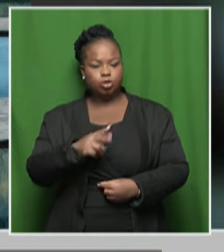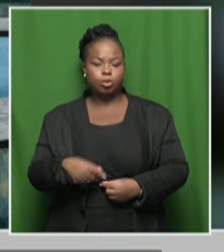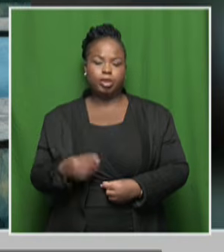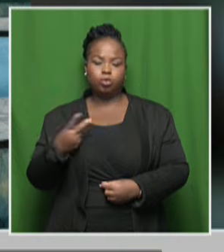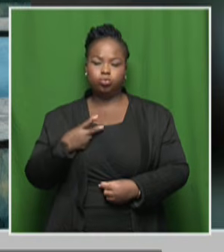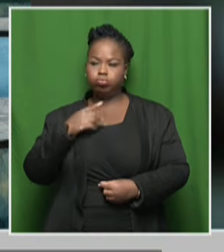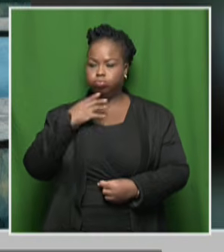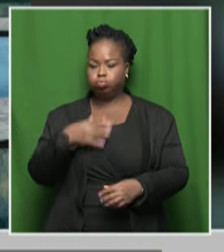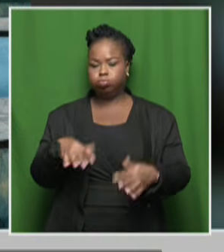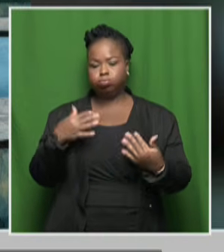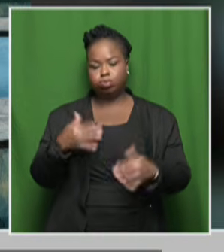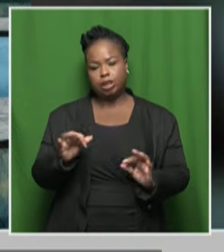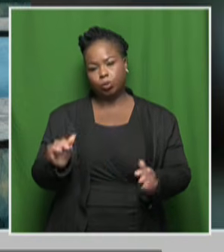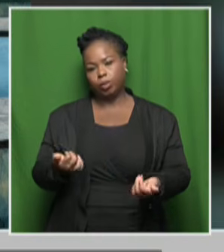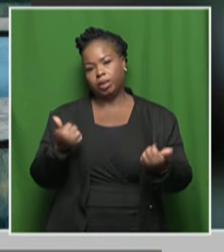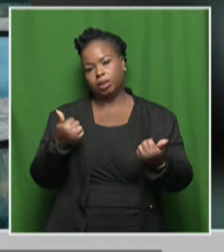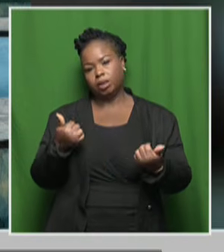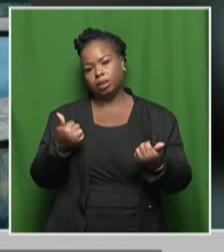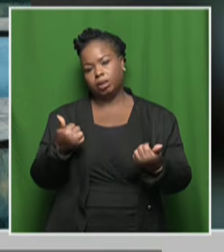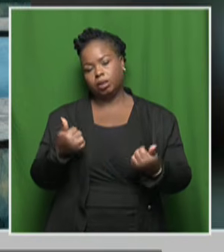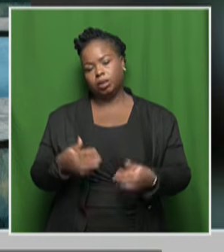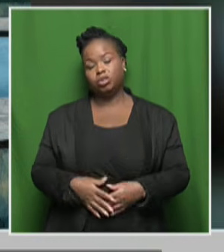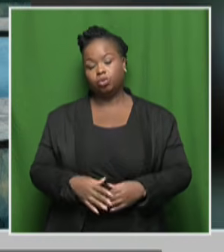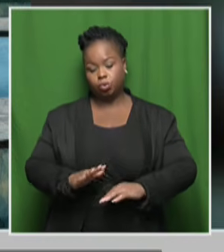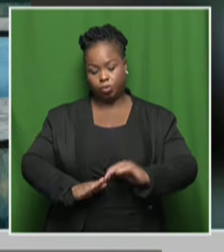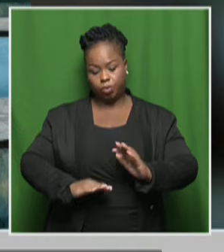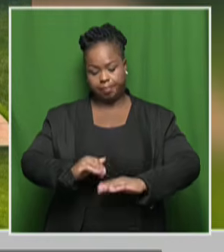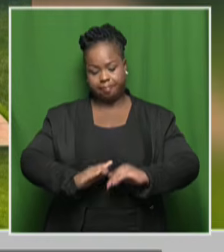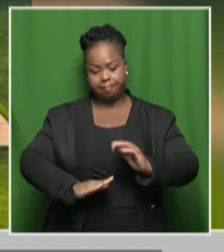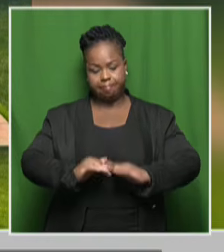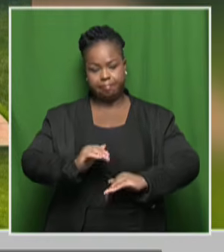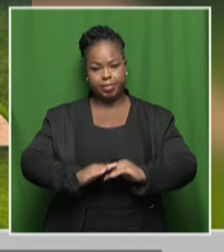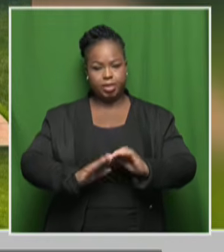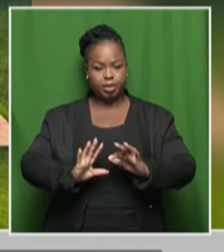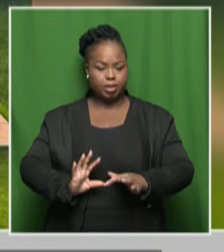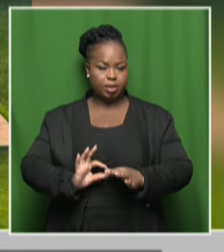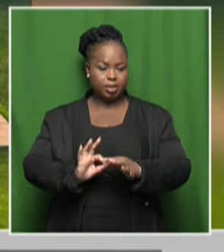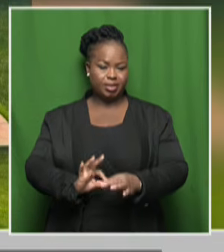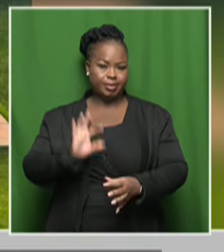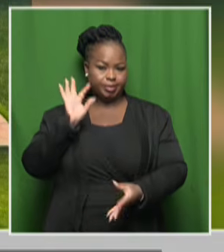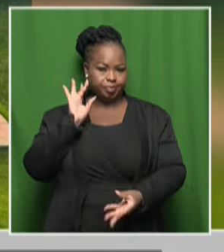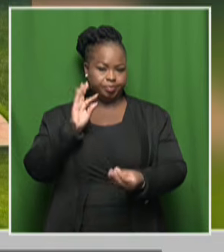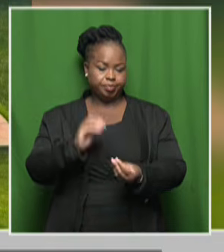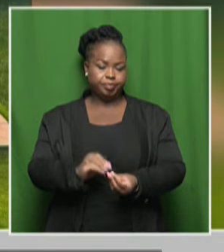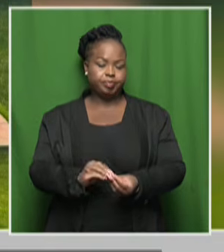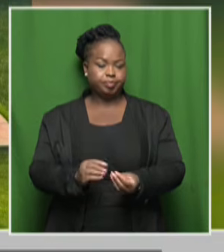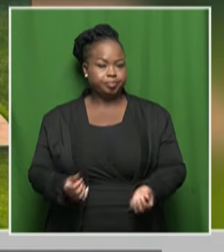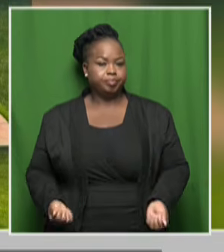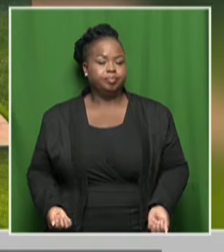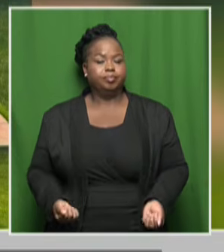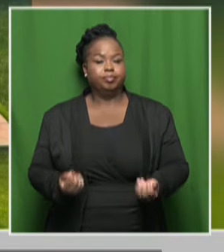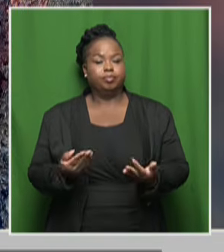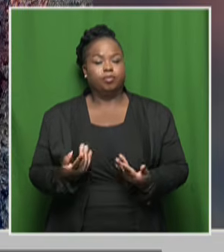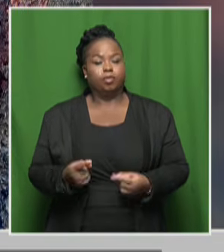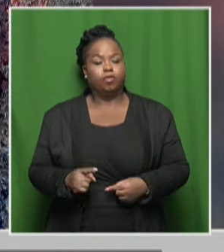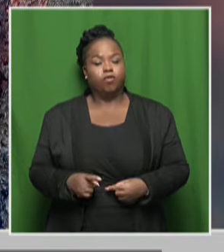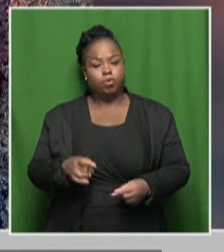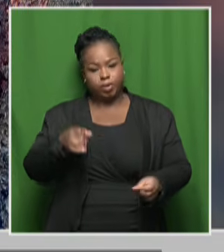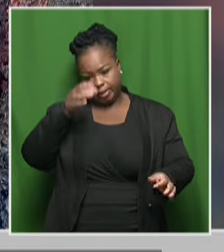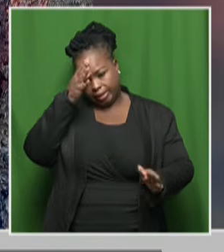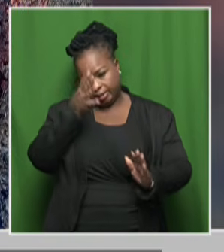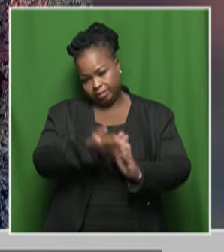is really well done in building and consolidating a compelling offering for